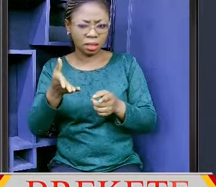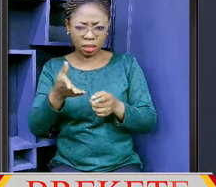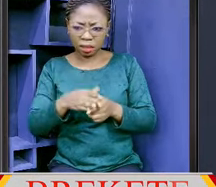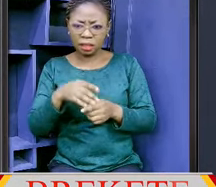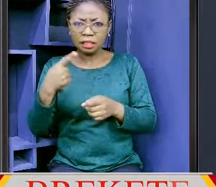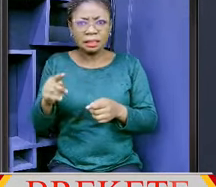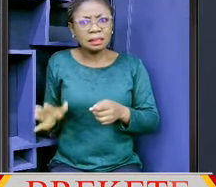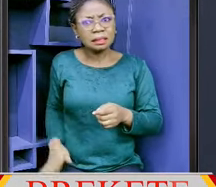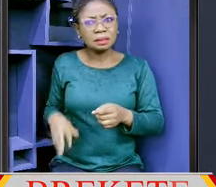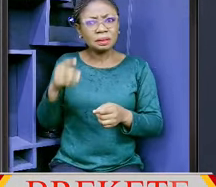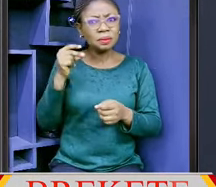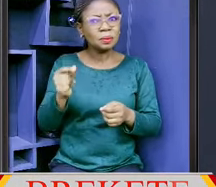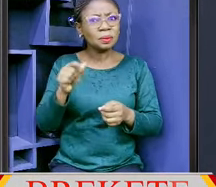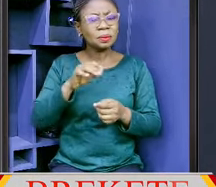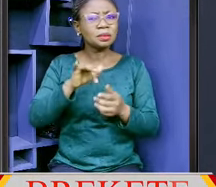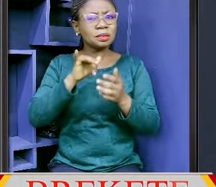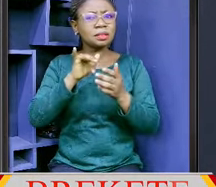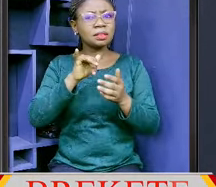Not the old.